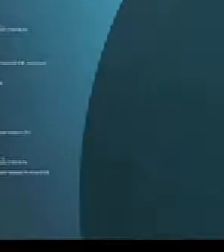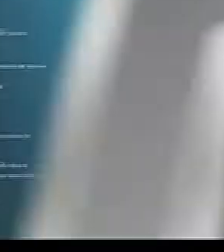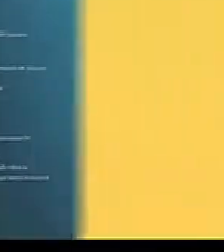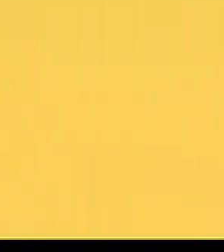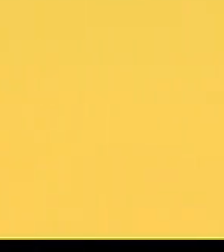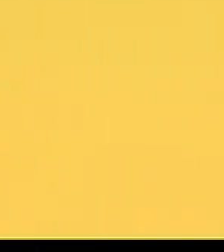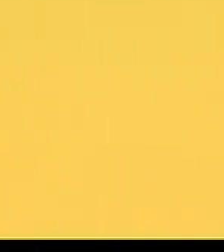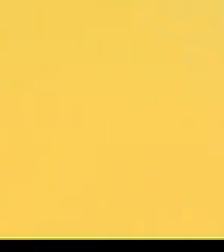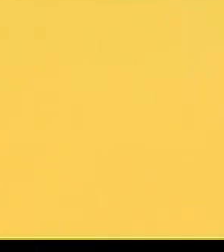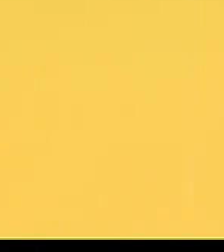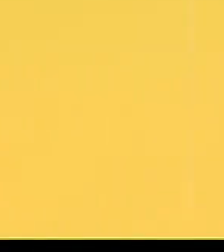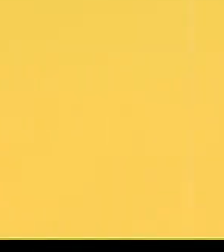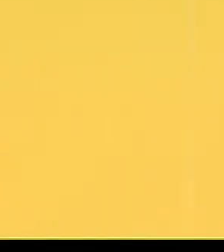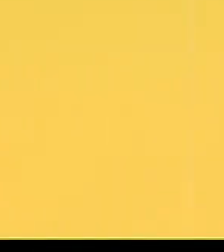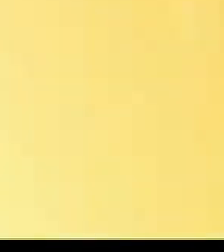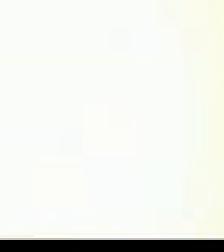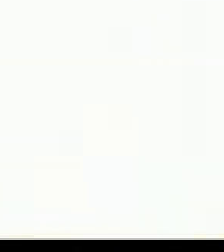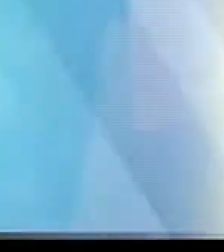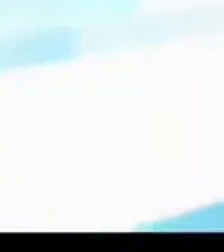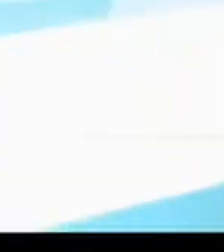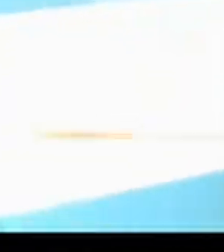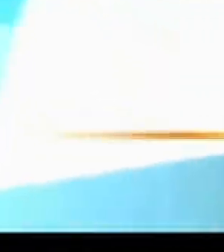Now in HD.